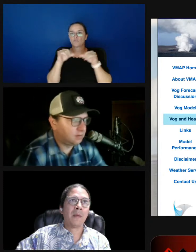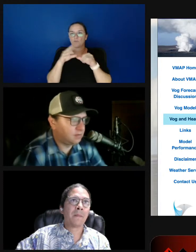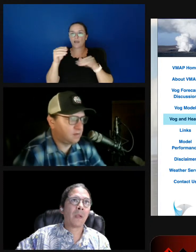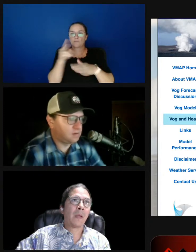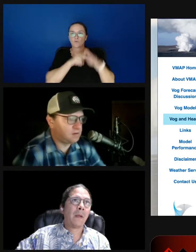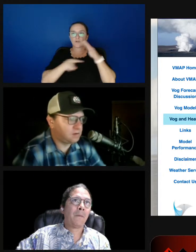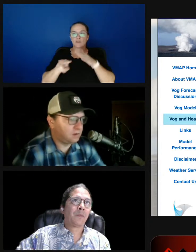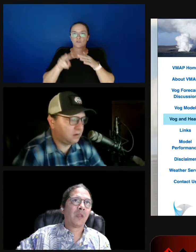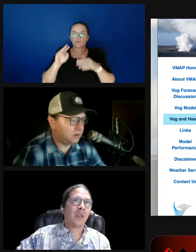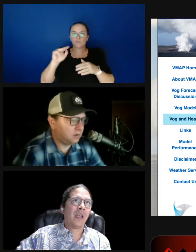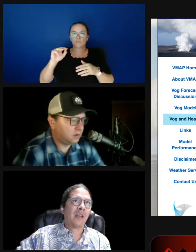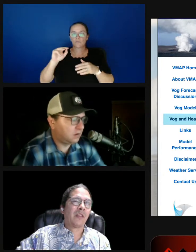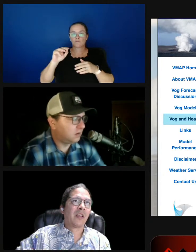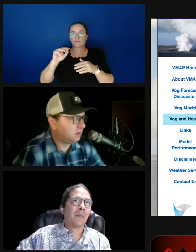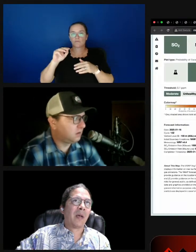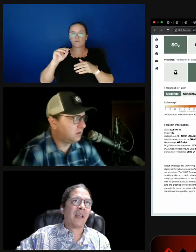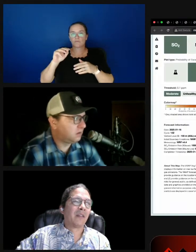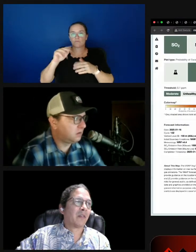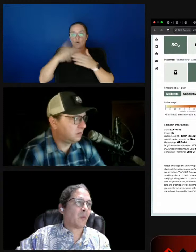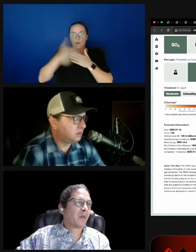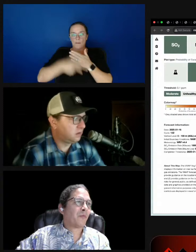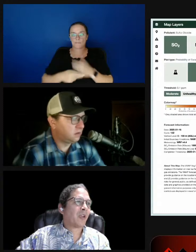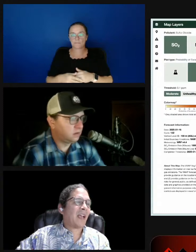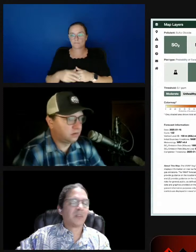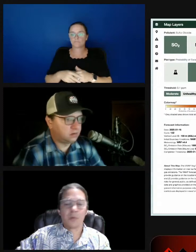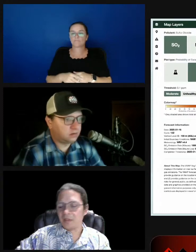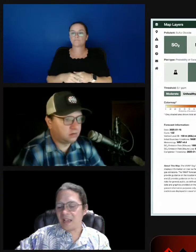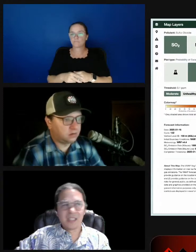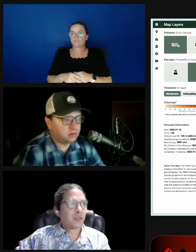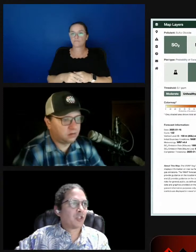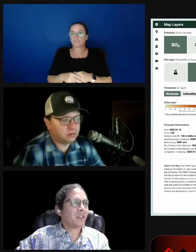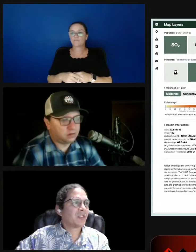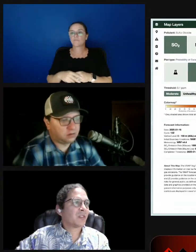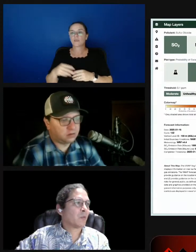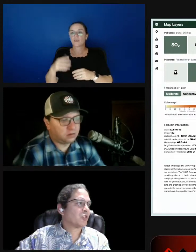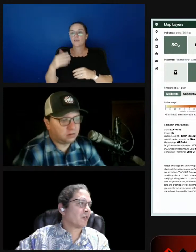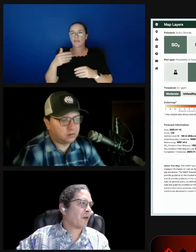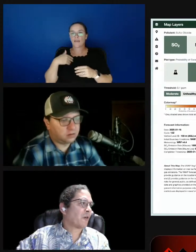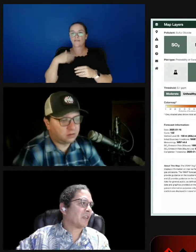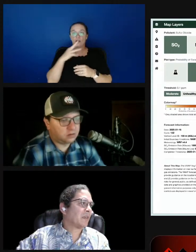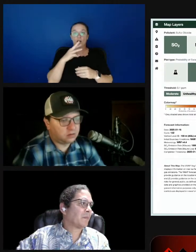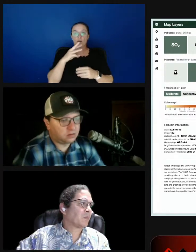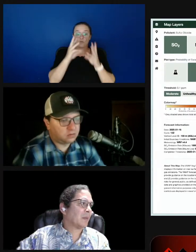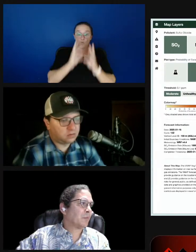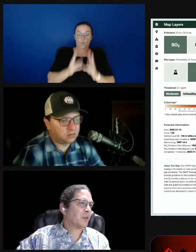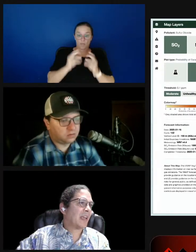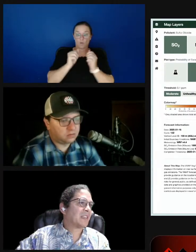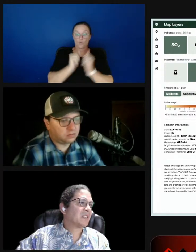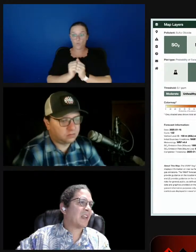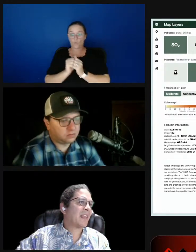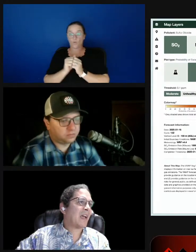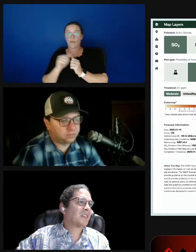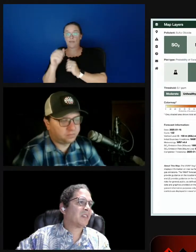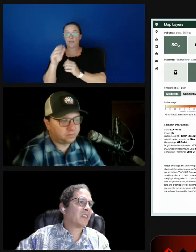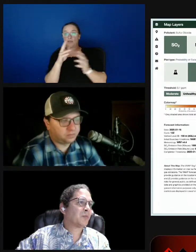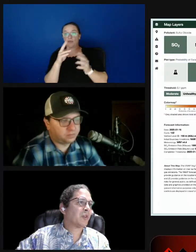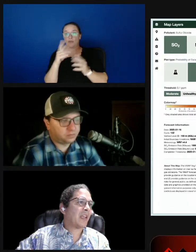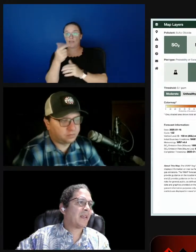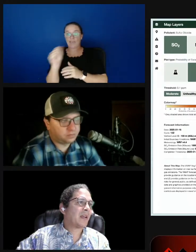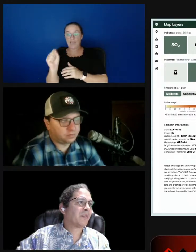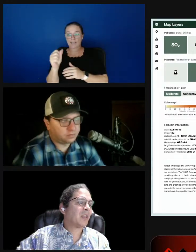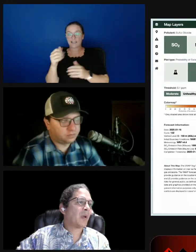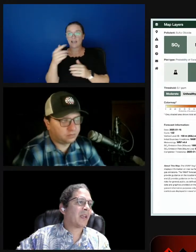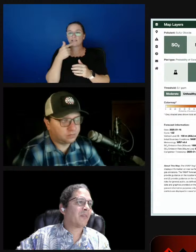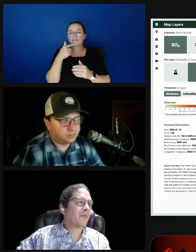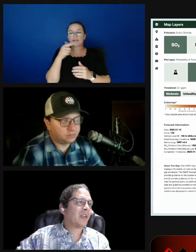at Manoa. And they combine the weather forecast with the gas emissions, which are currently input as 10,000 tons per